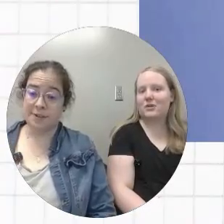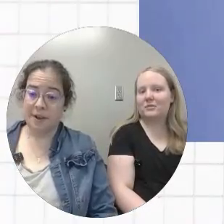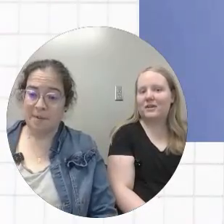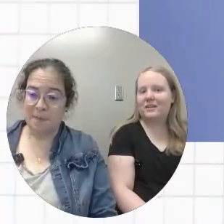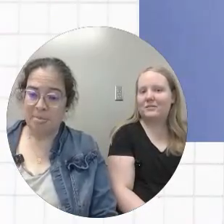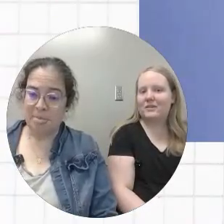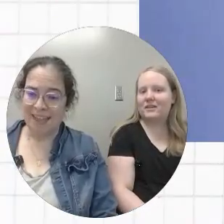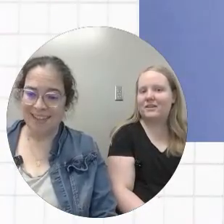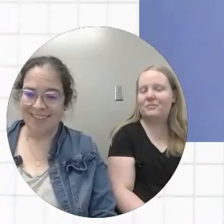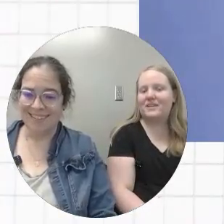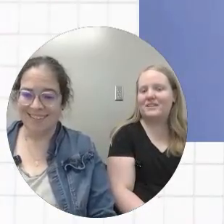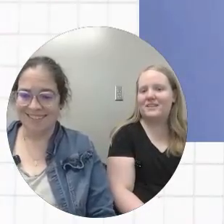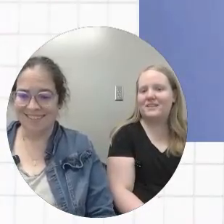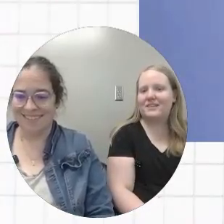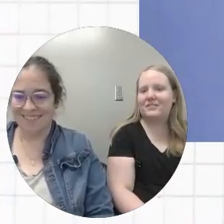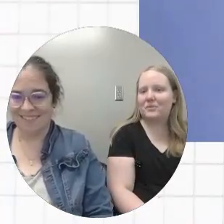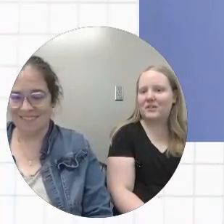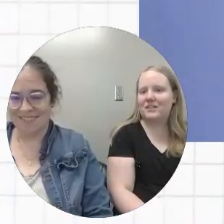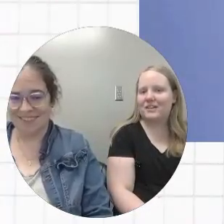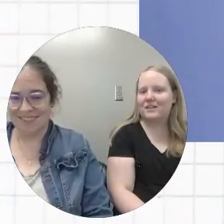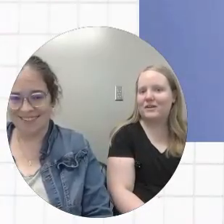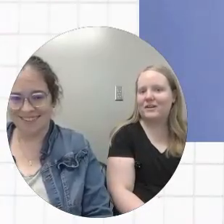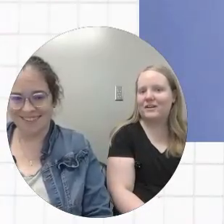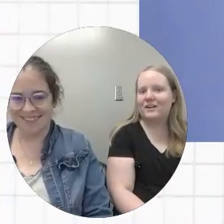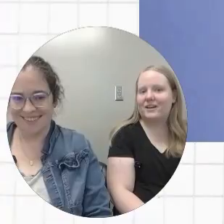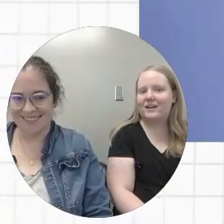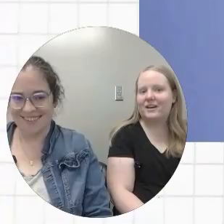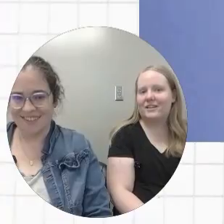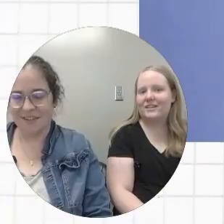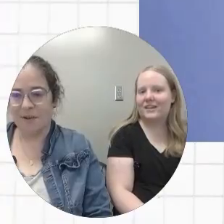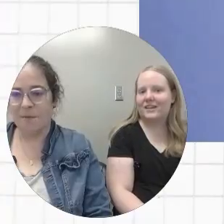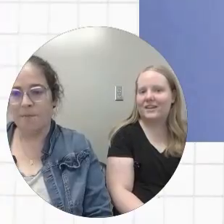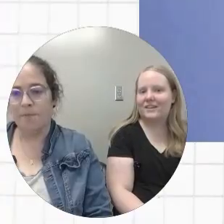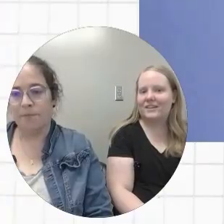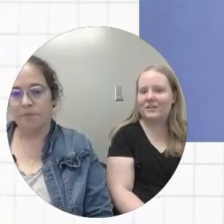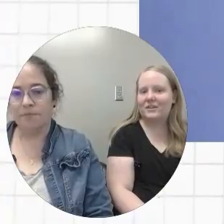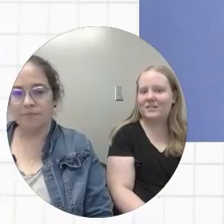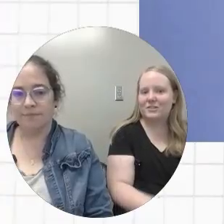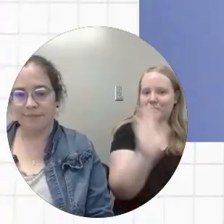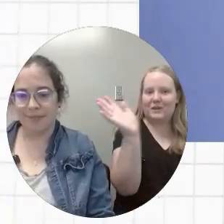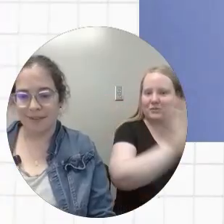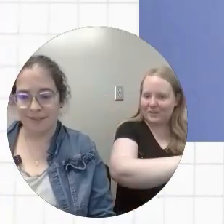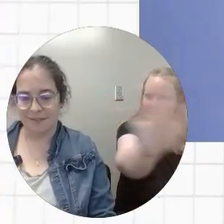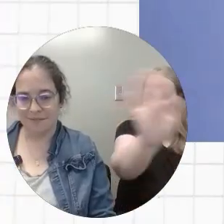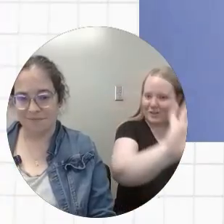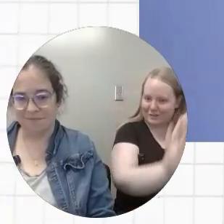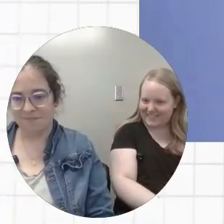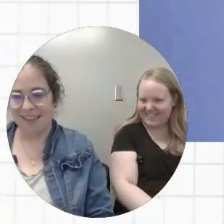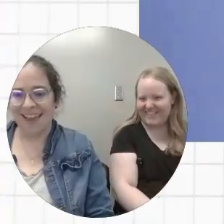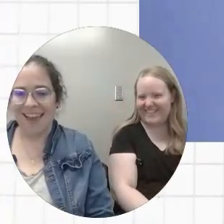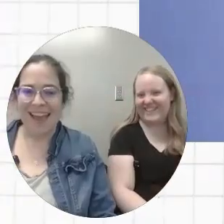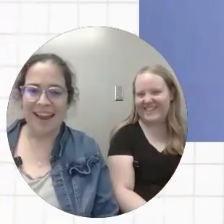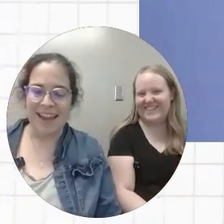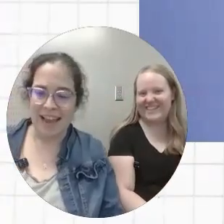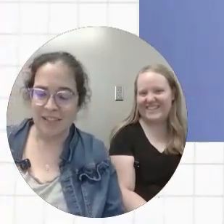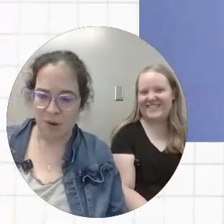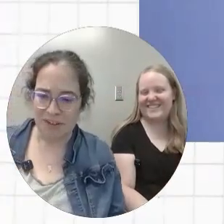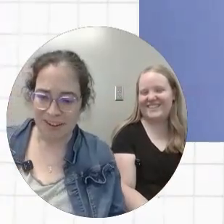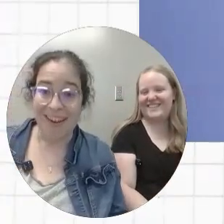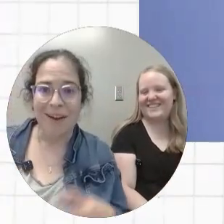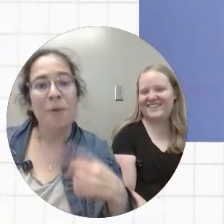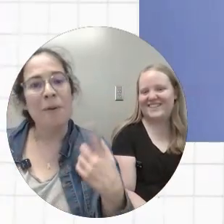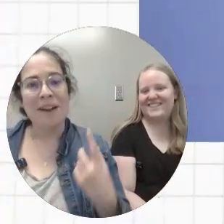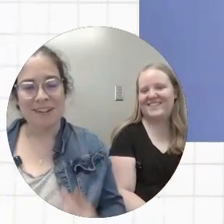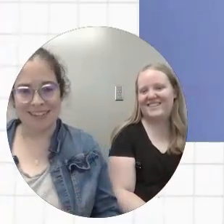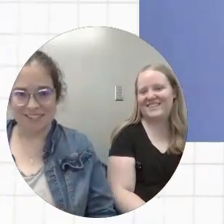This is one way that we might see in the deaf community where they get your attention by waving their arms. And in case